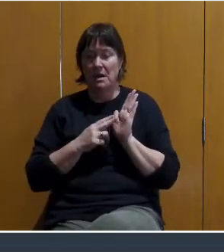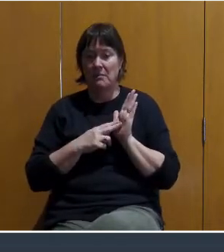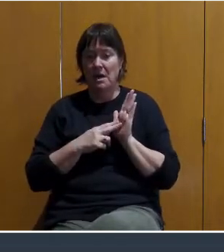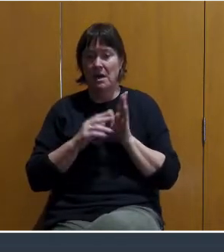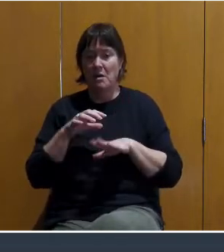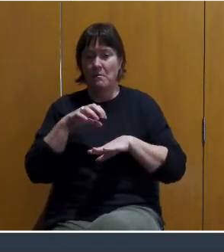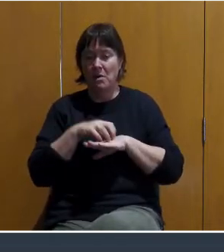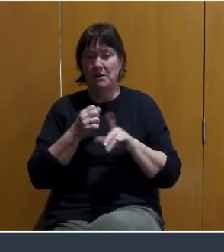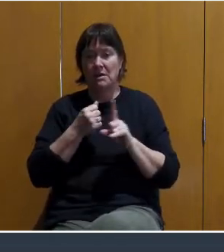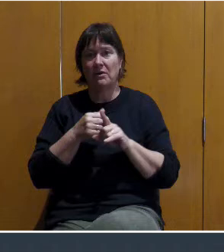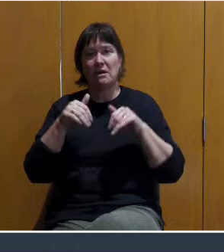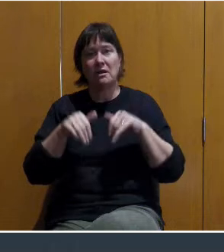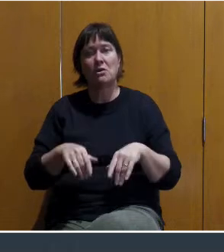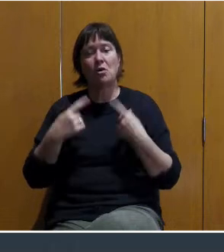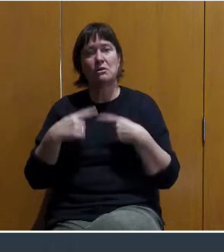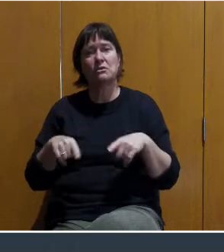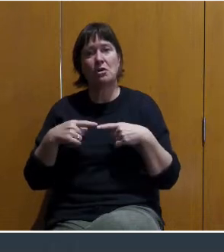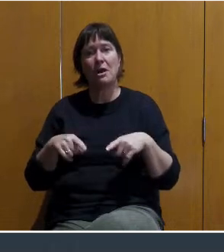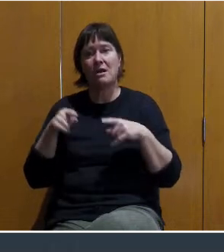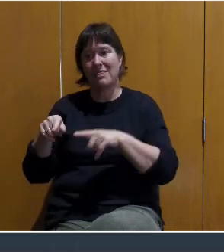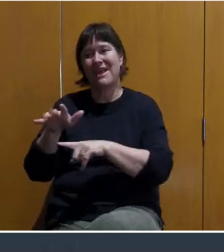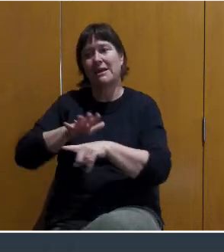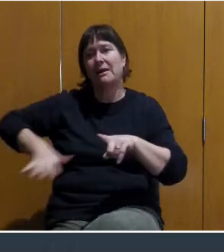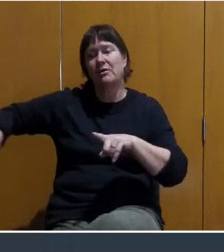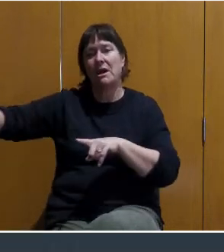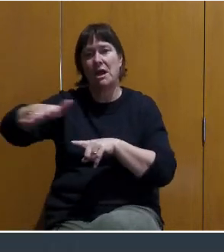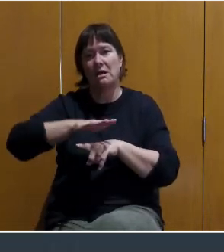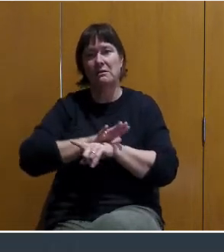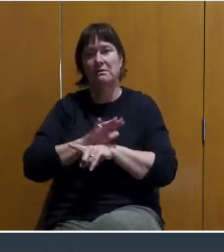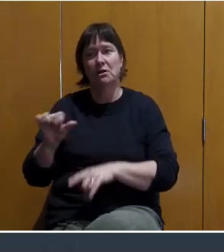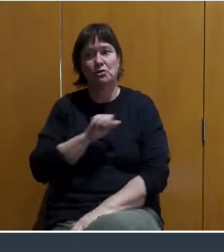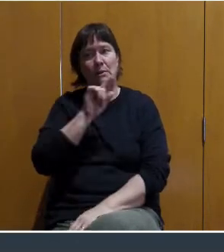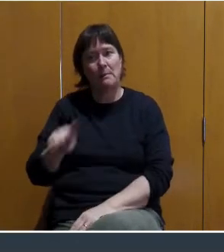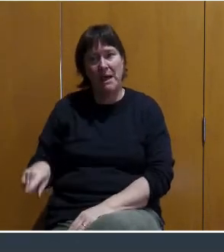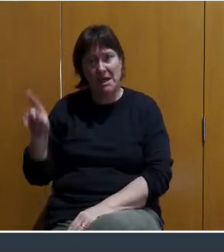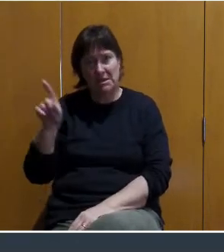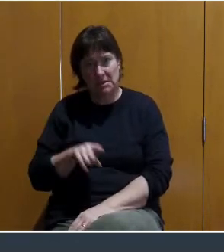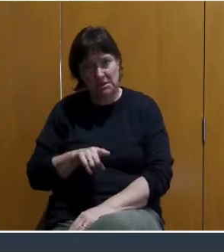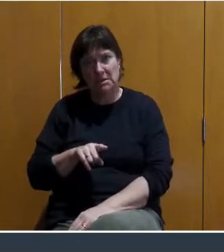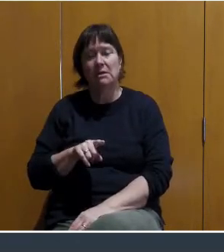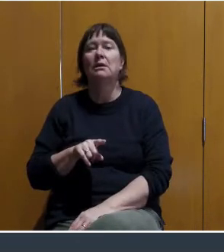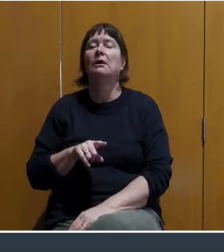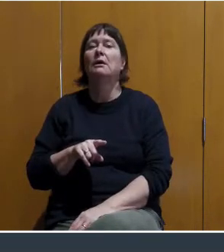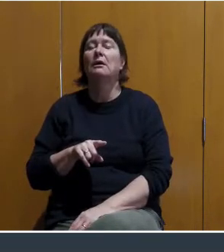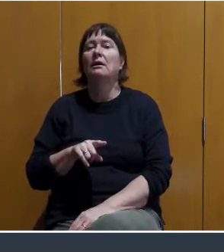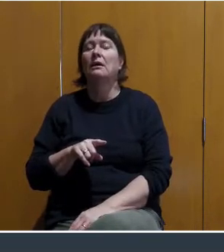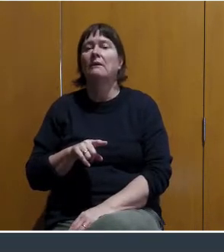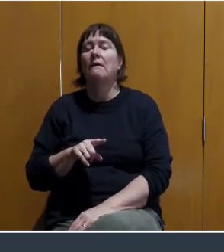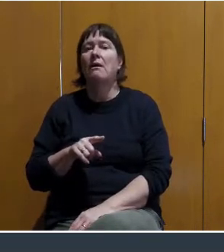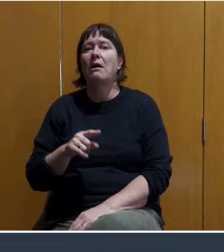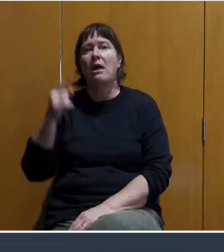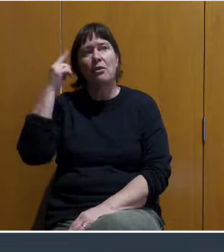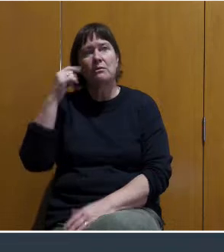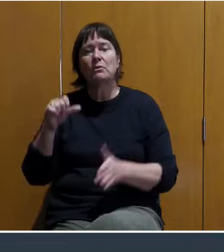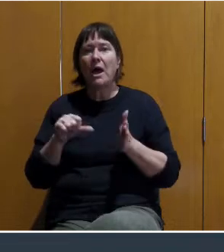that dogs should not be permitted in the wider estuary area at all. I actually found it very difficult